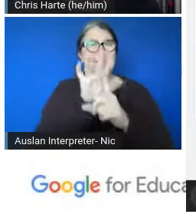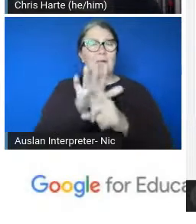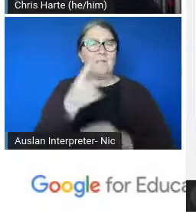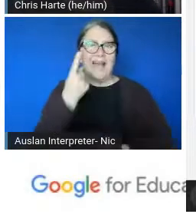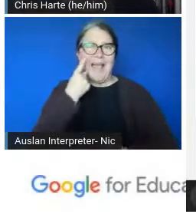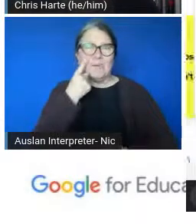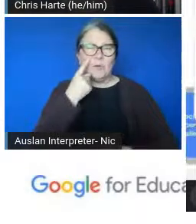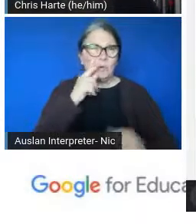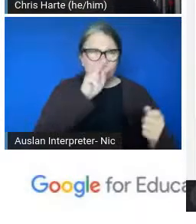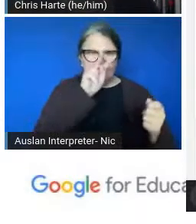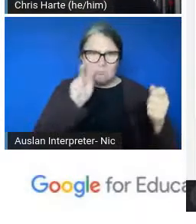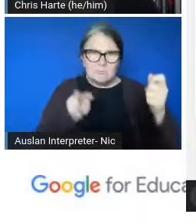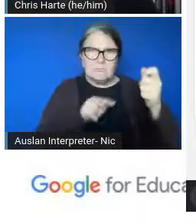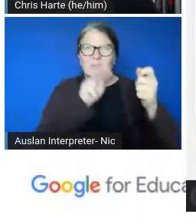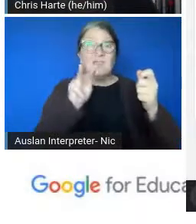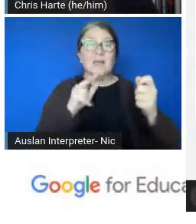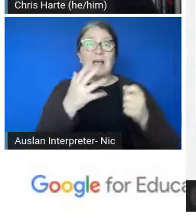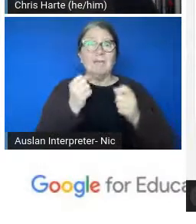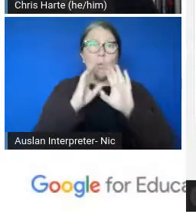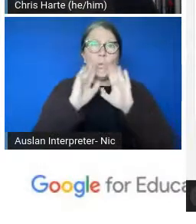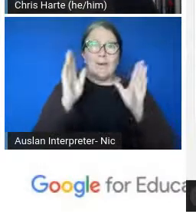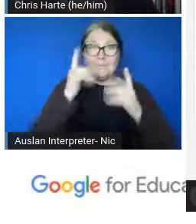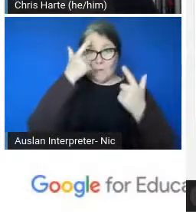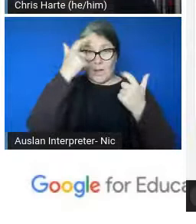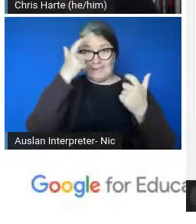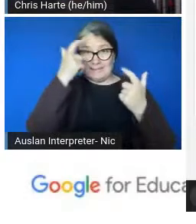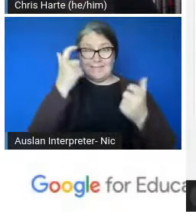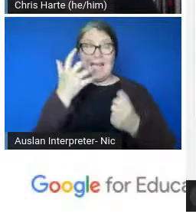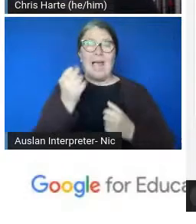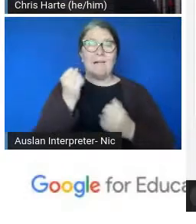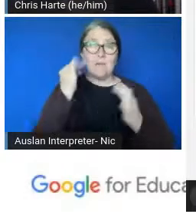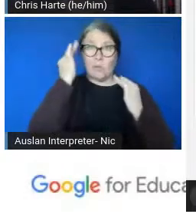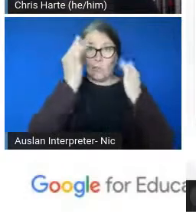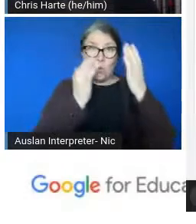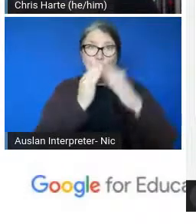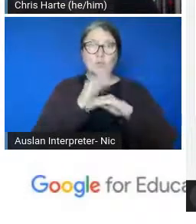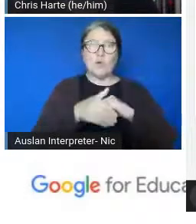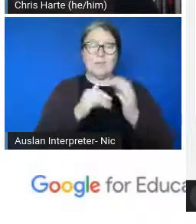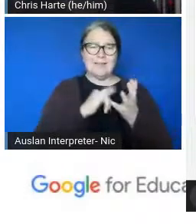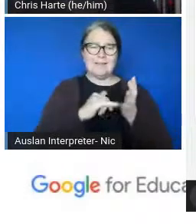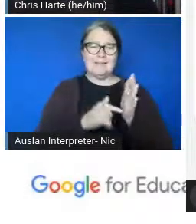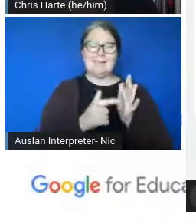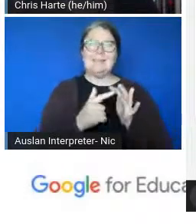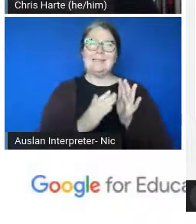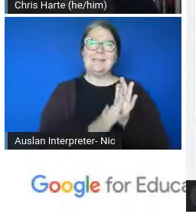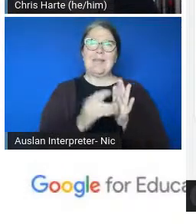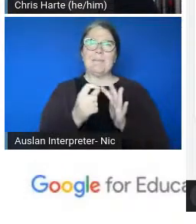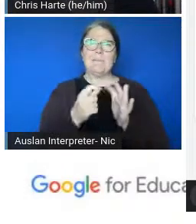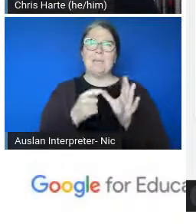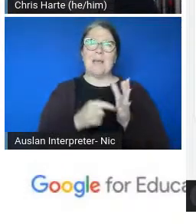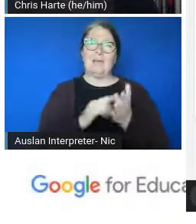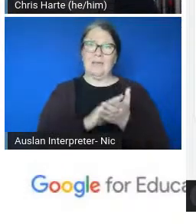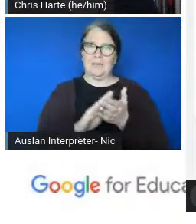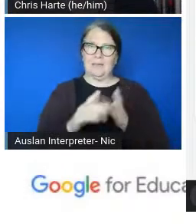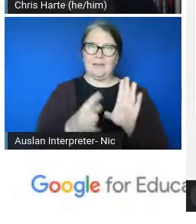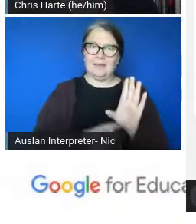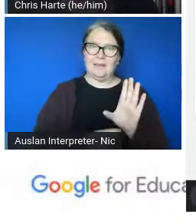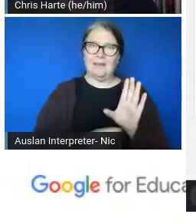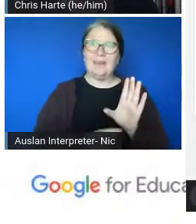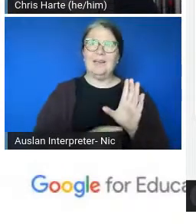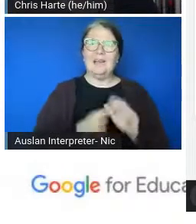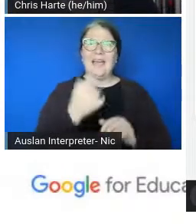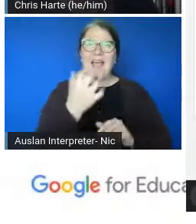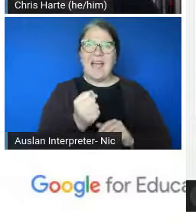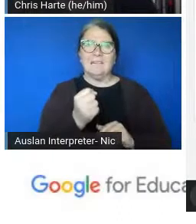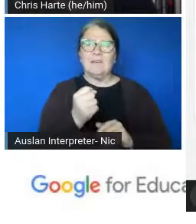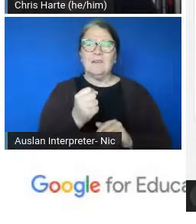we've got a bunch of great ideas, but we've also got some thoughts on STEMpathy. We've also got some thoughts on actually getting kids to do